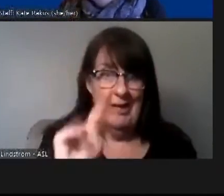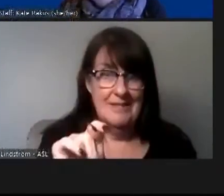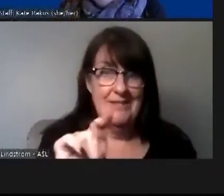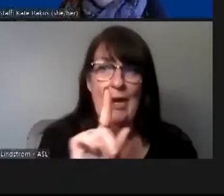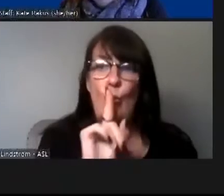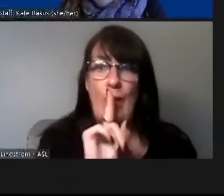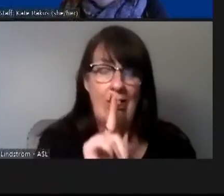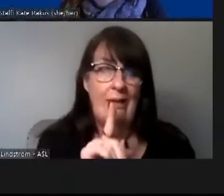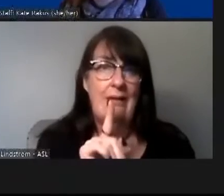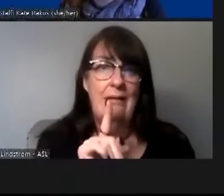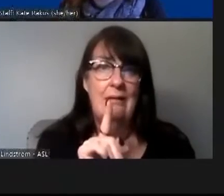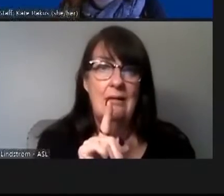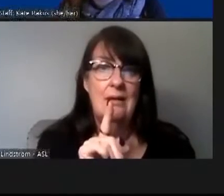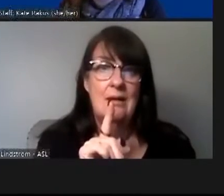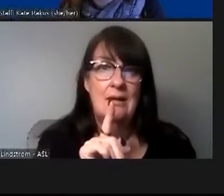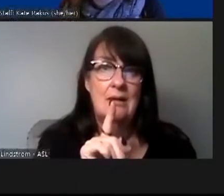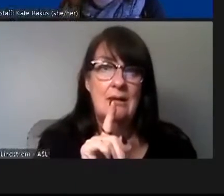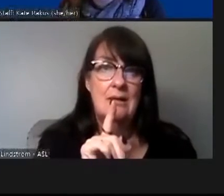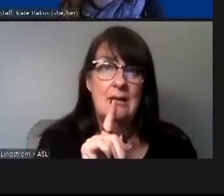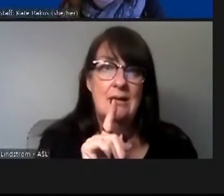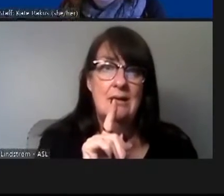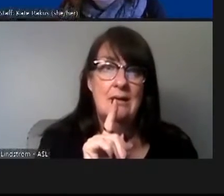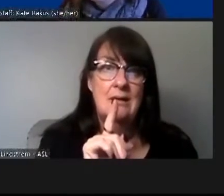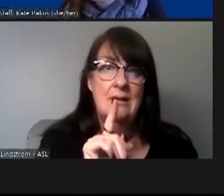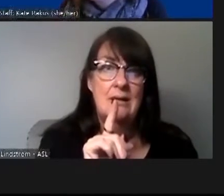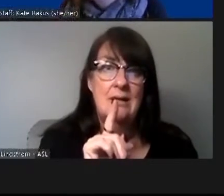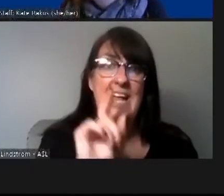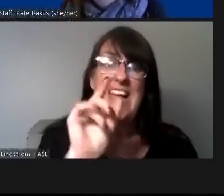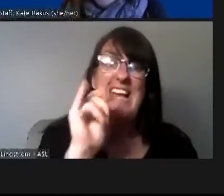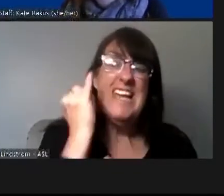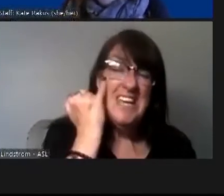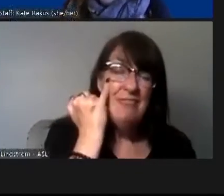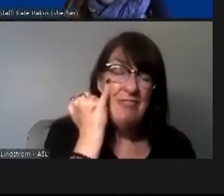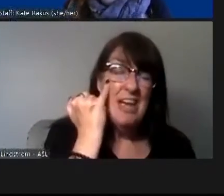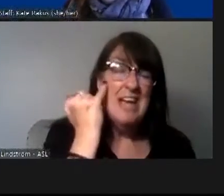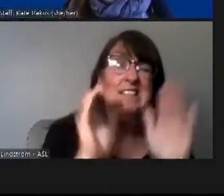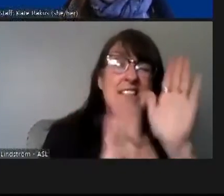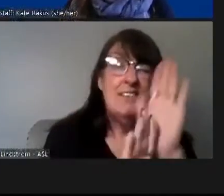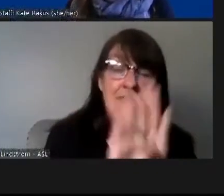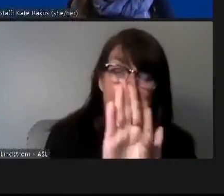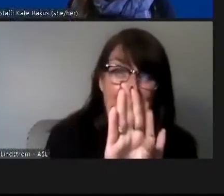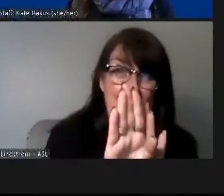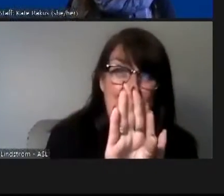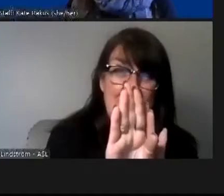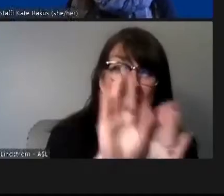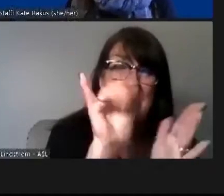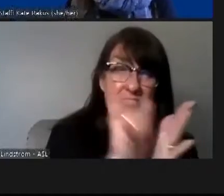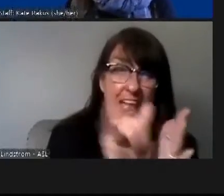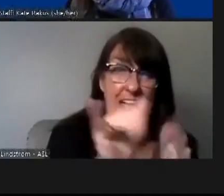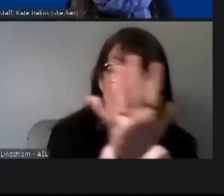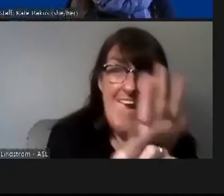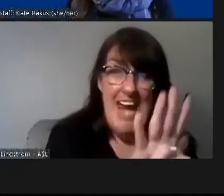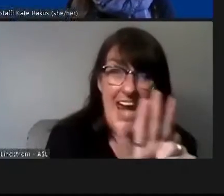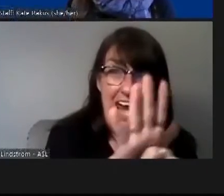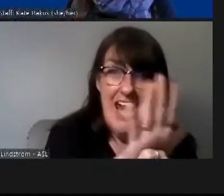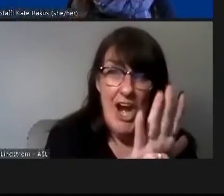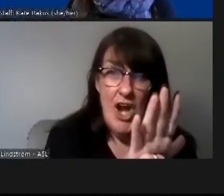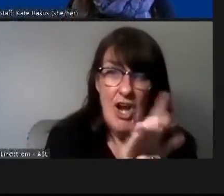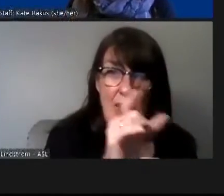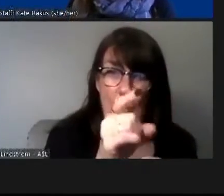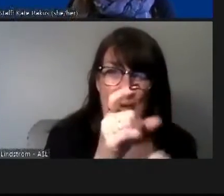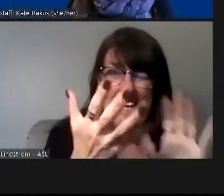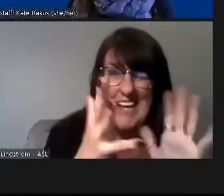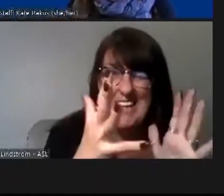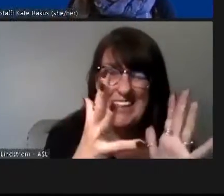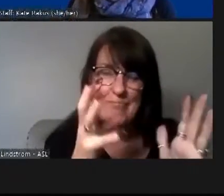you know, if that is developed, it will be focused on kind of the missing middle,